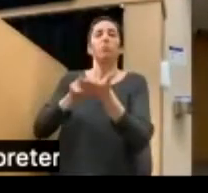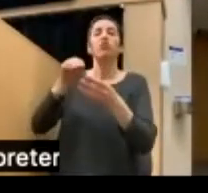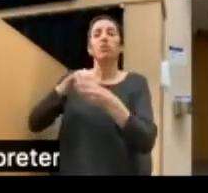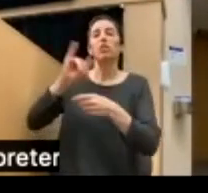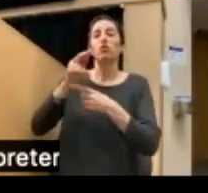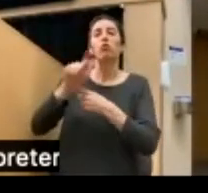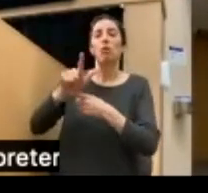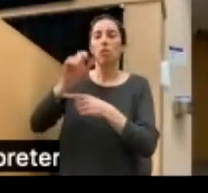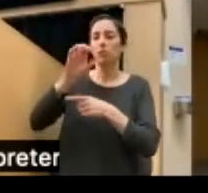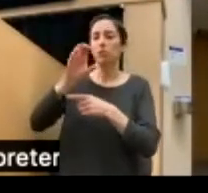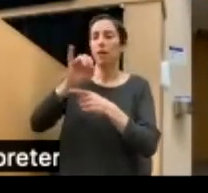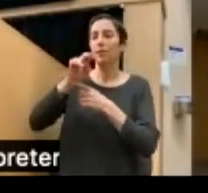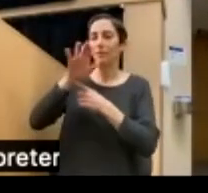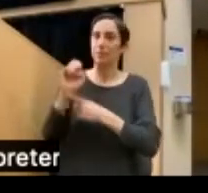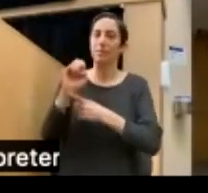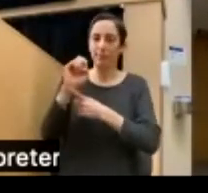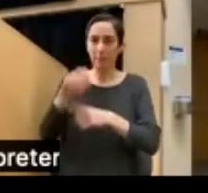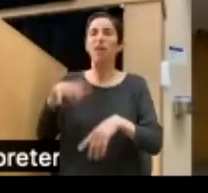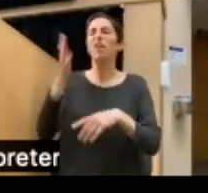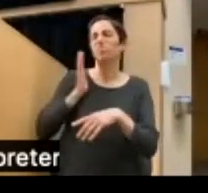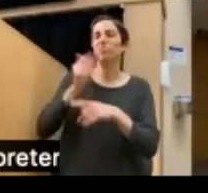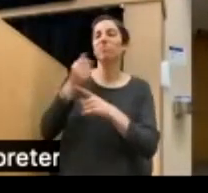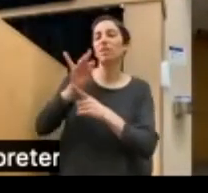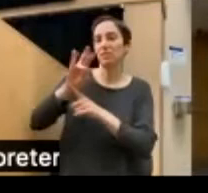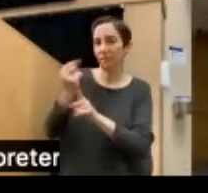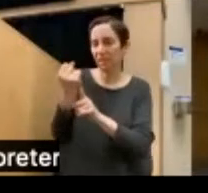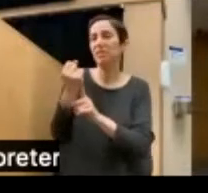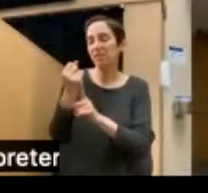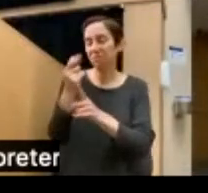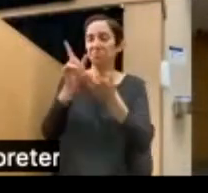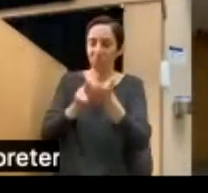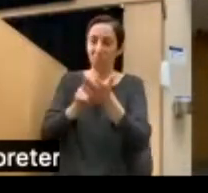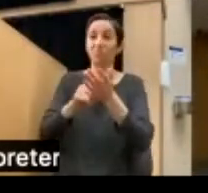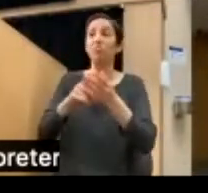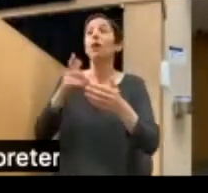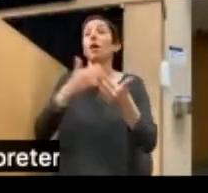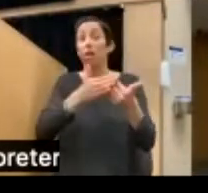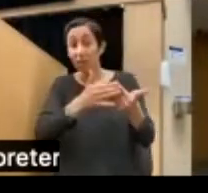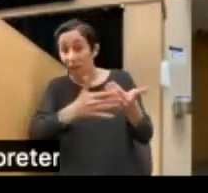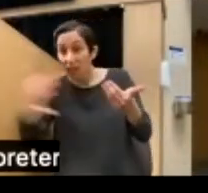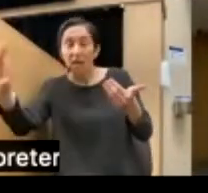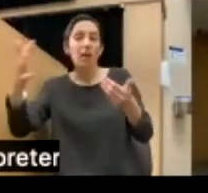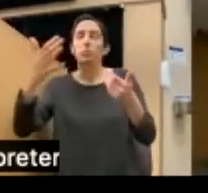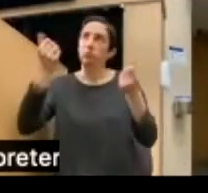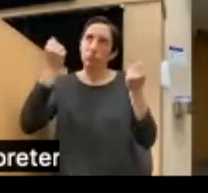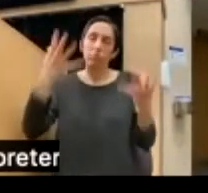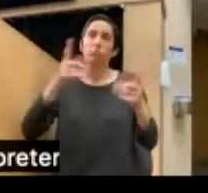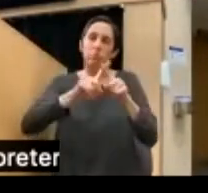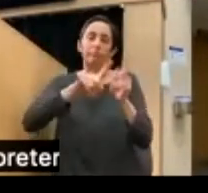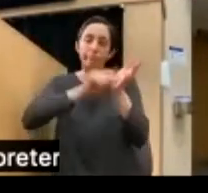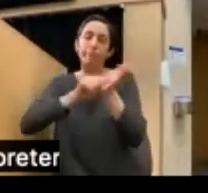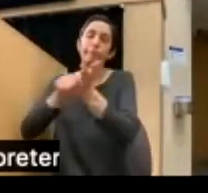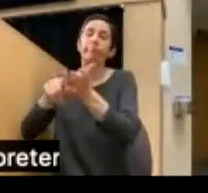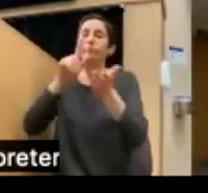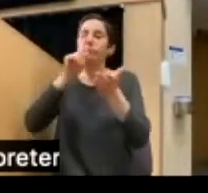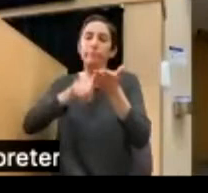in the 1970s. And since then, there have been decades of public health research that support that. But he